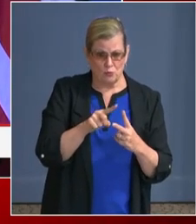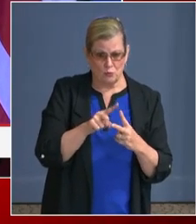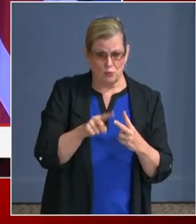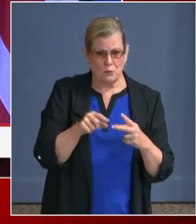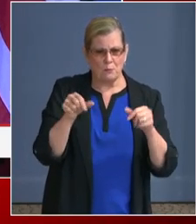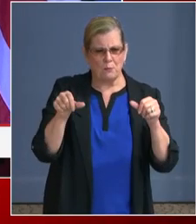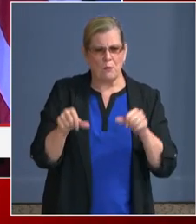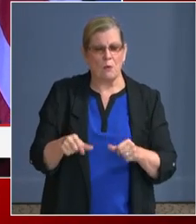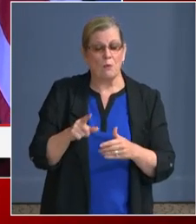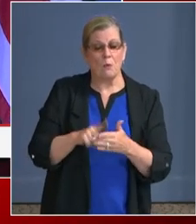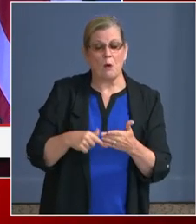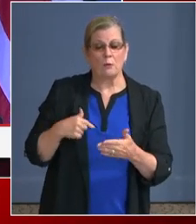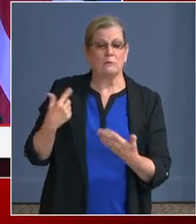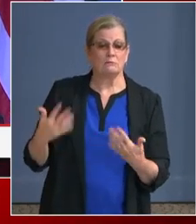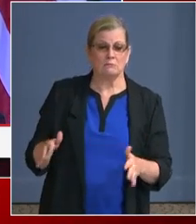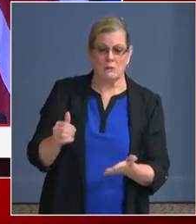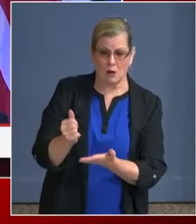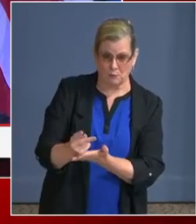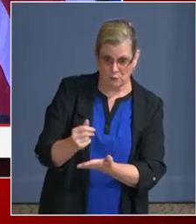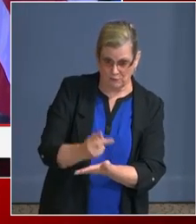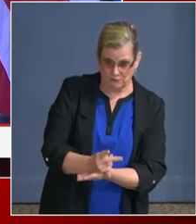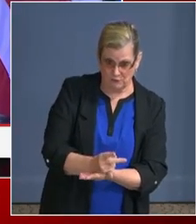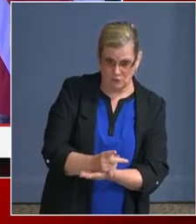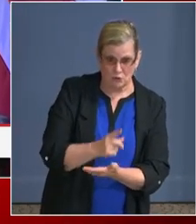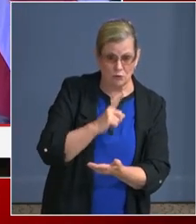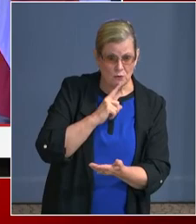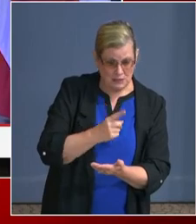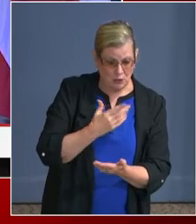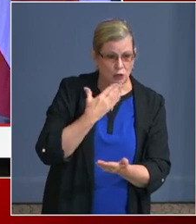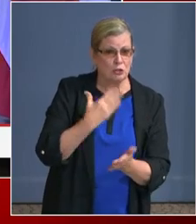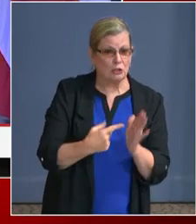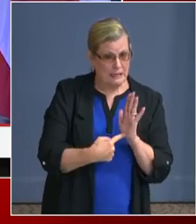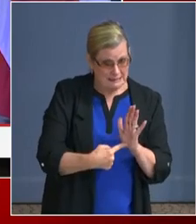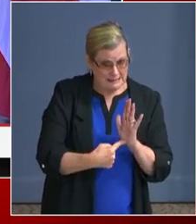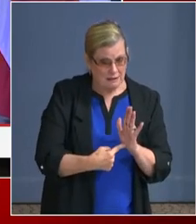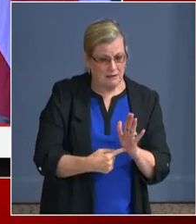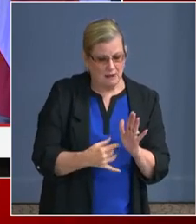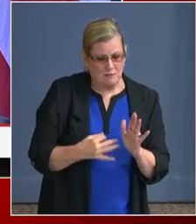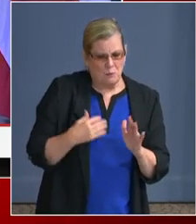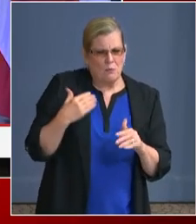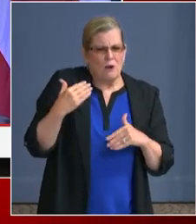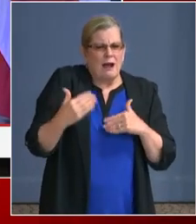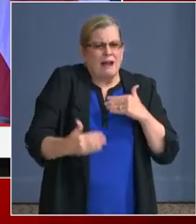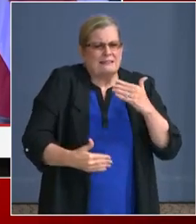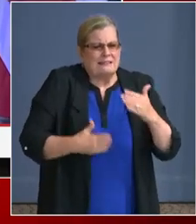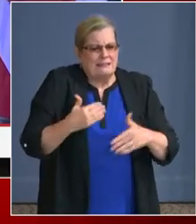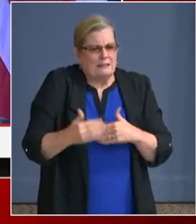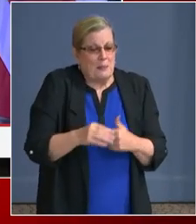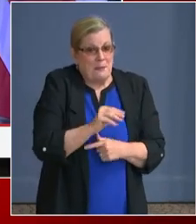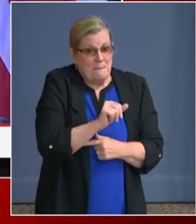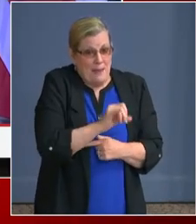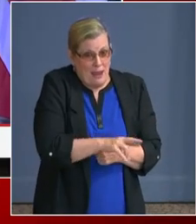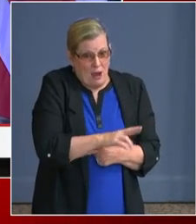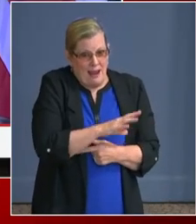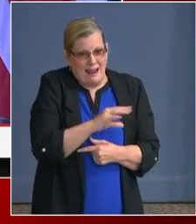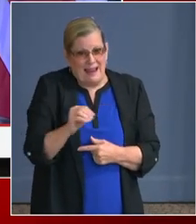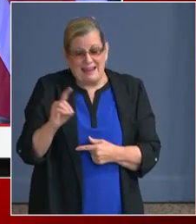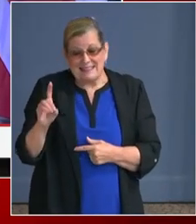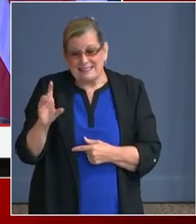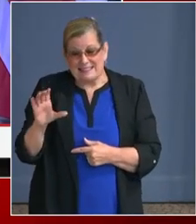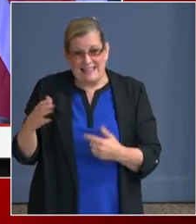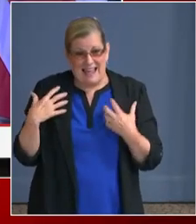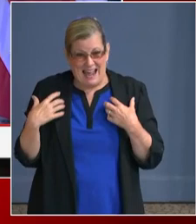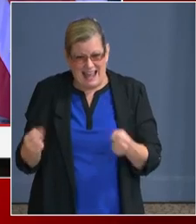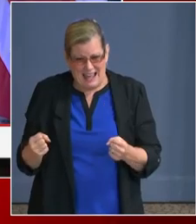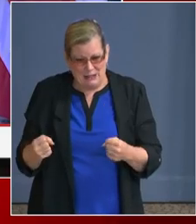we approved. And I think they're really good examples of the process that the mayor and DC Health and Homeland Security